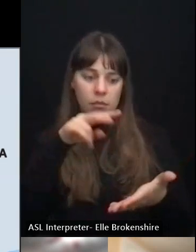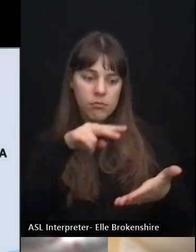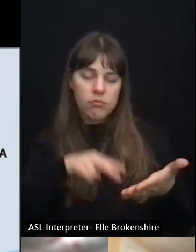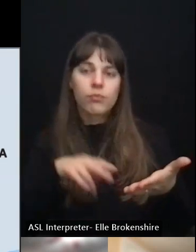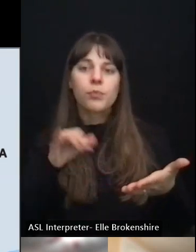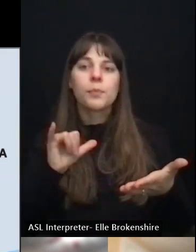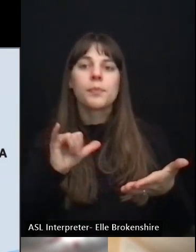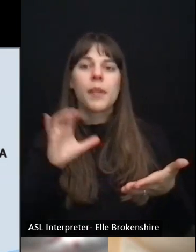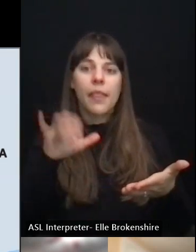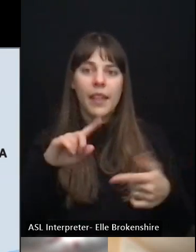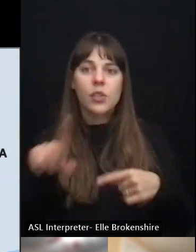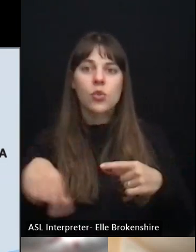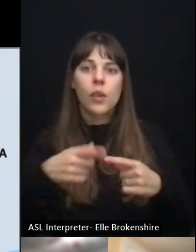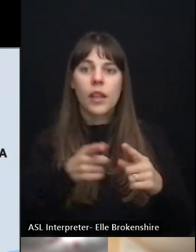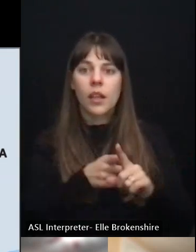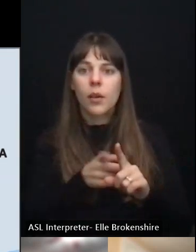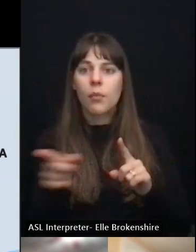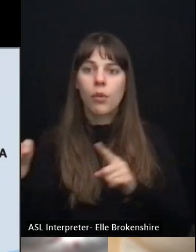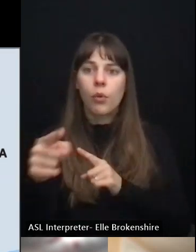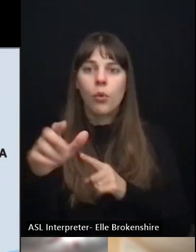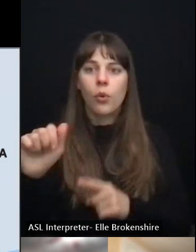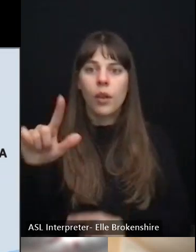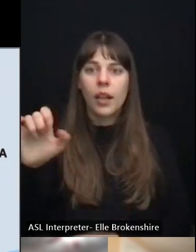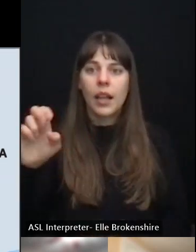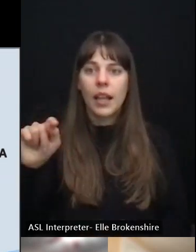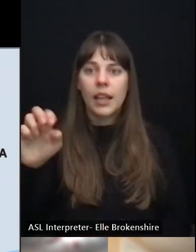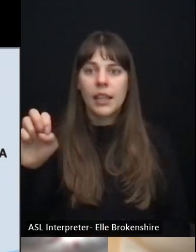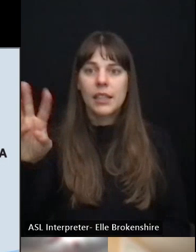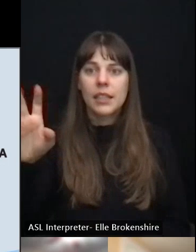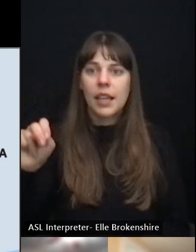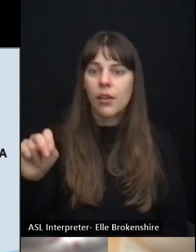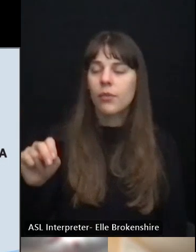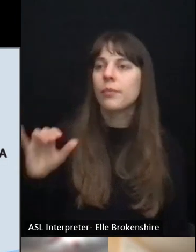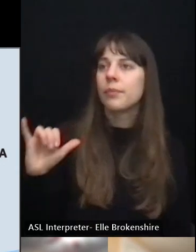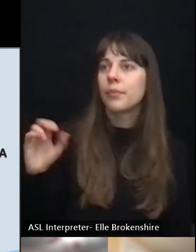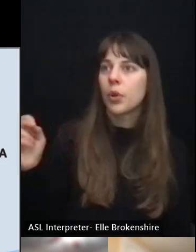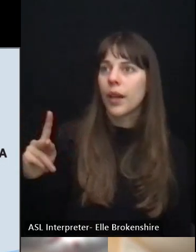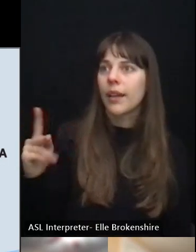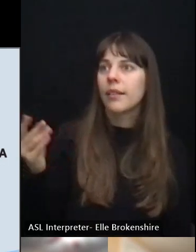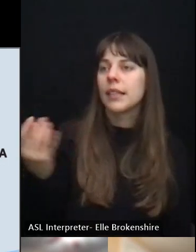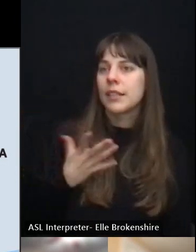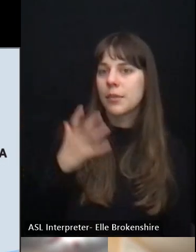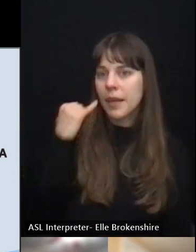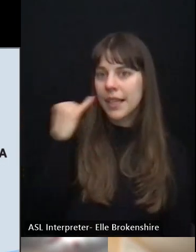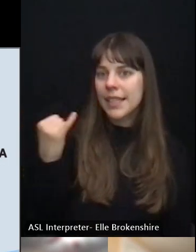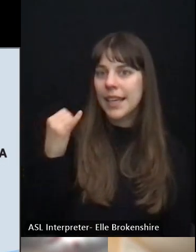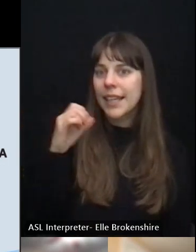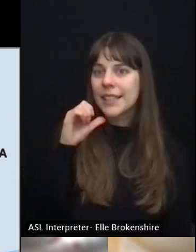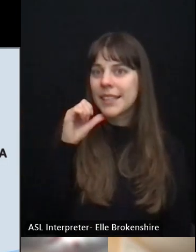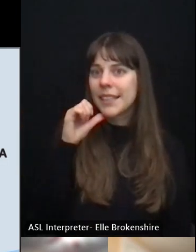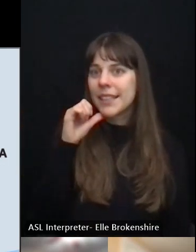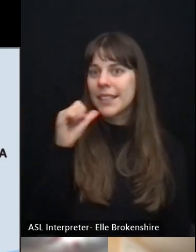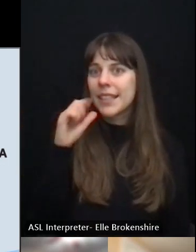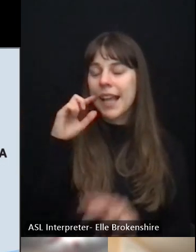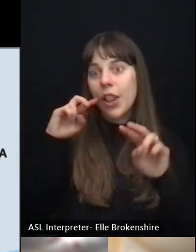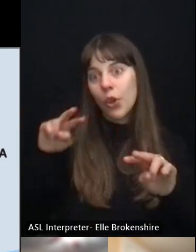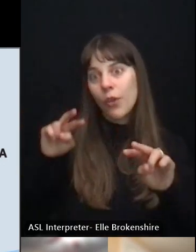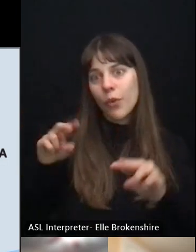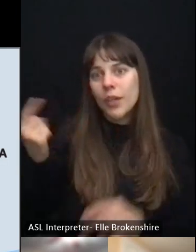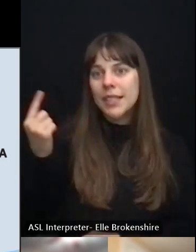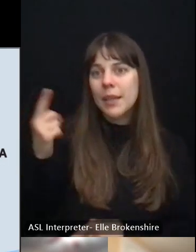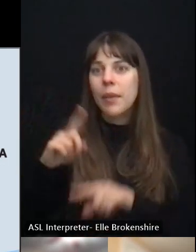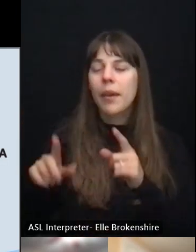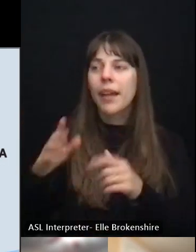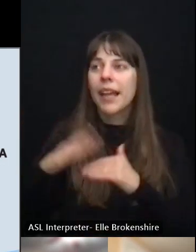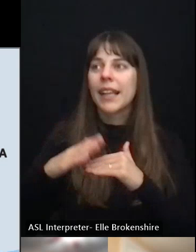trips would be coming through. Okay. Yeah, that gives me an idea just to not look forward to something, but at least